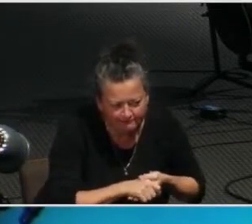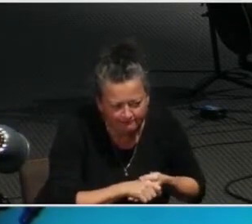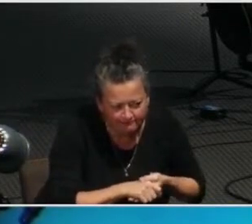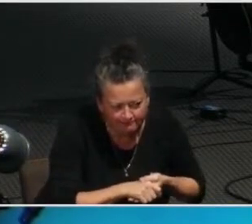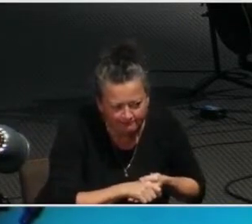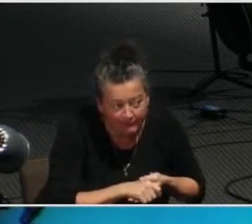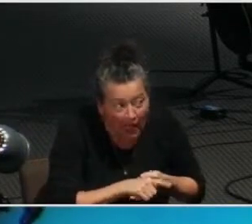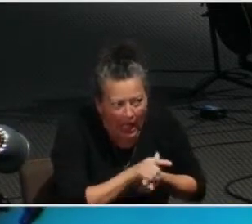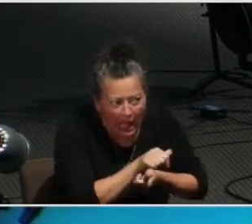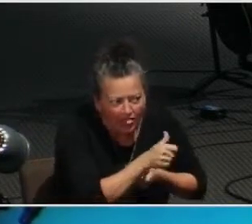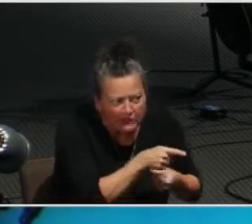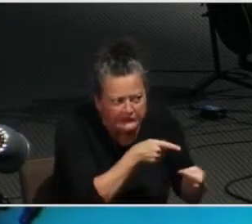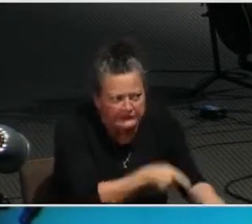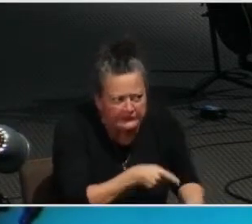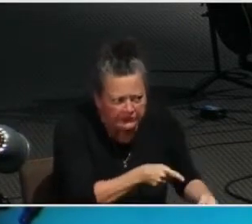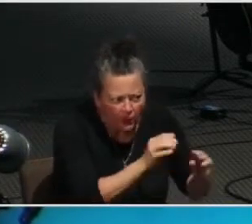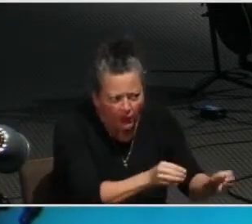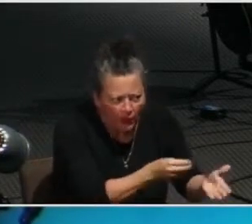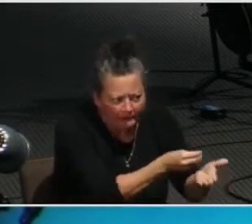while others starve?